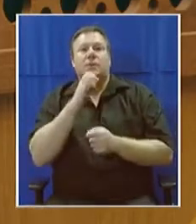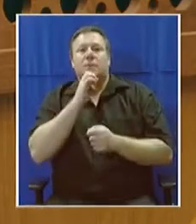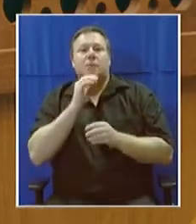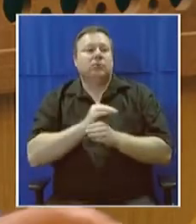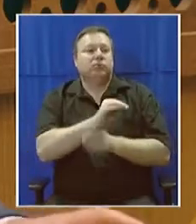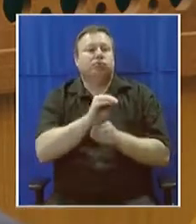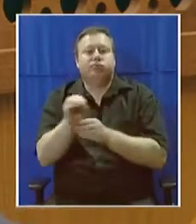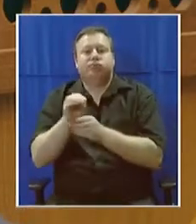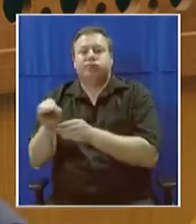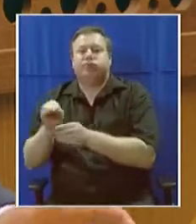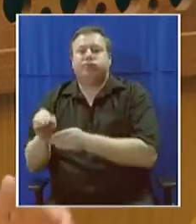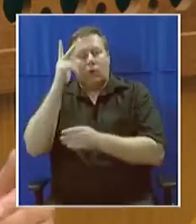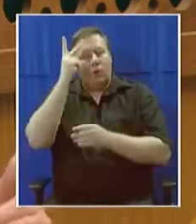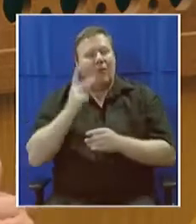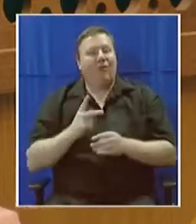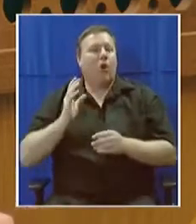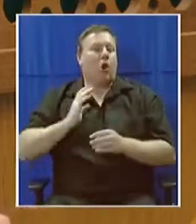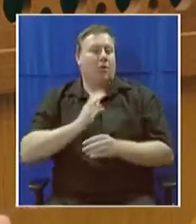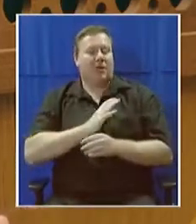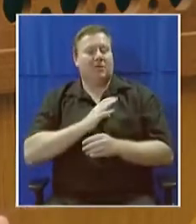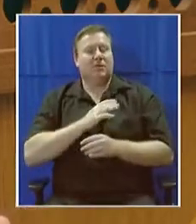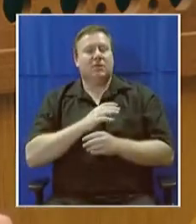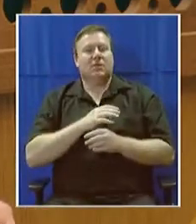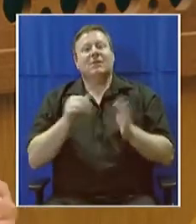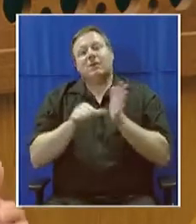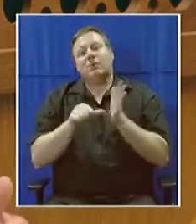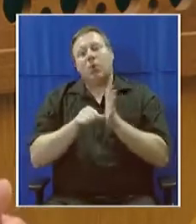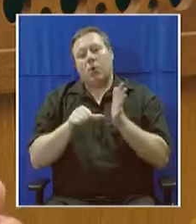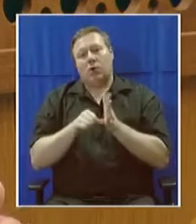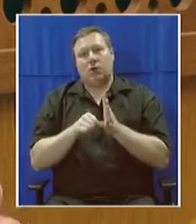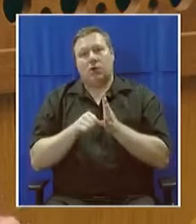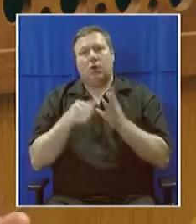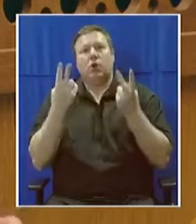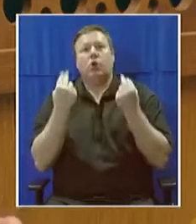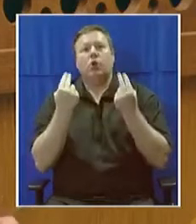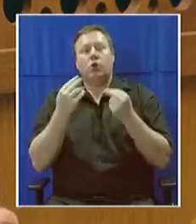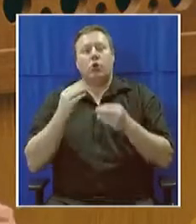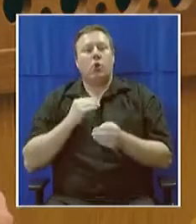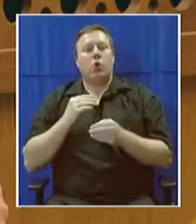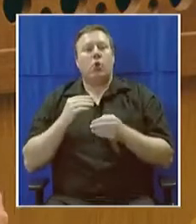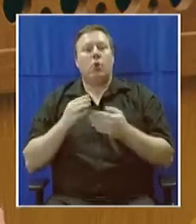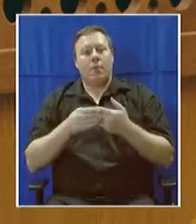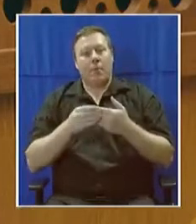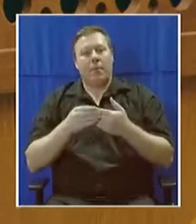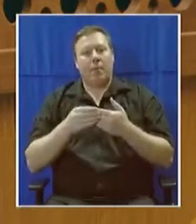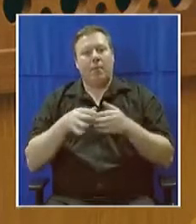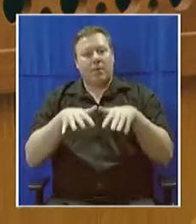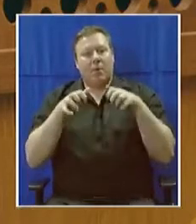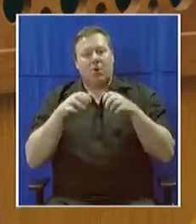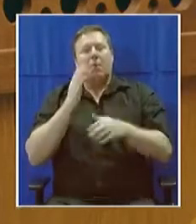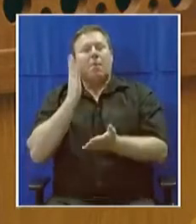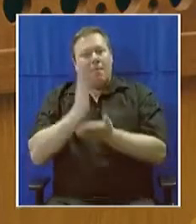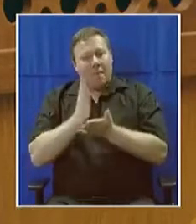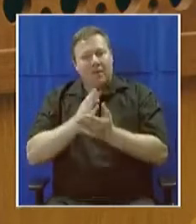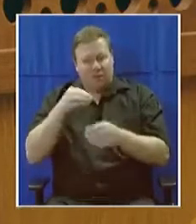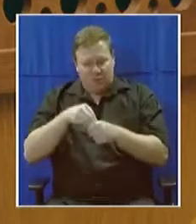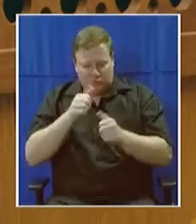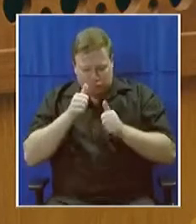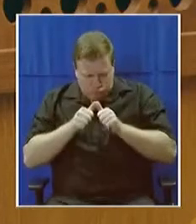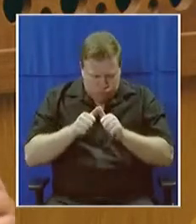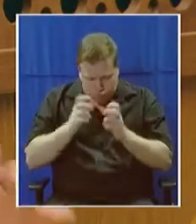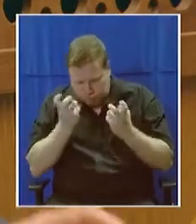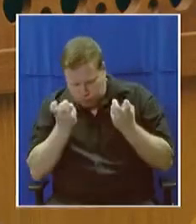committees for consideration. And this is very important. We have newly elected members of Parliament who must apply themselves to these bills